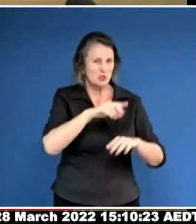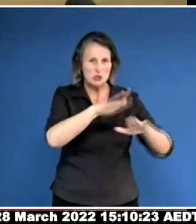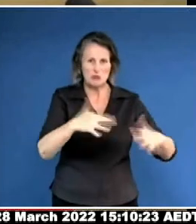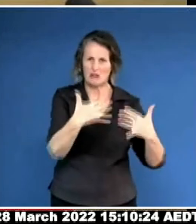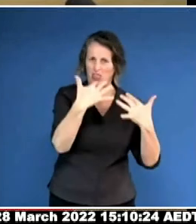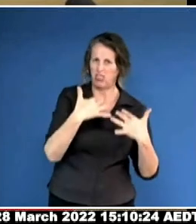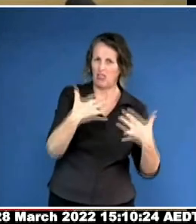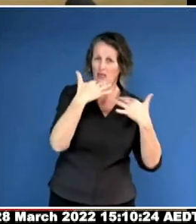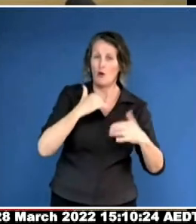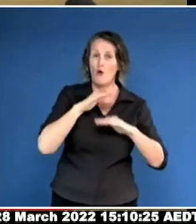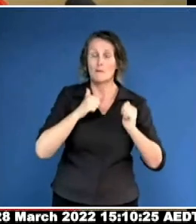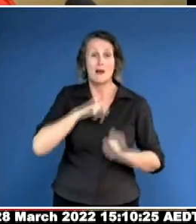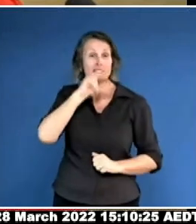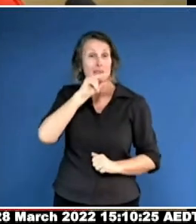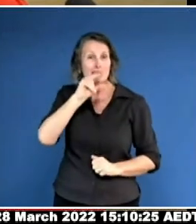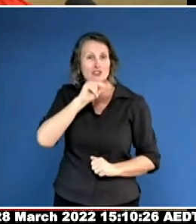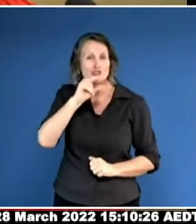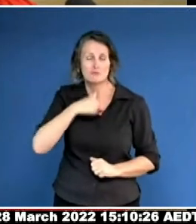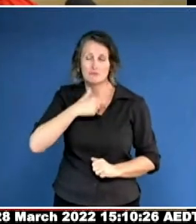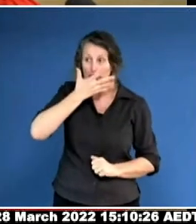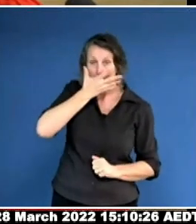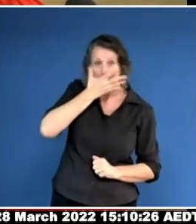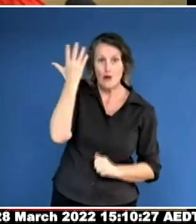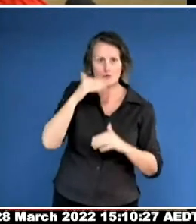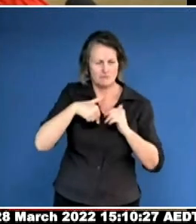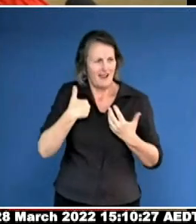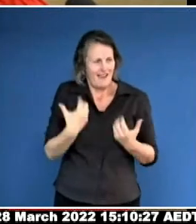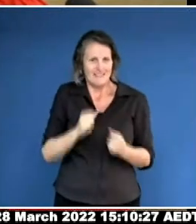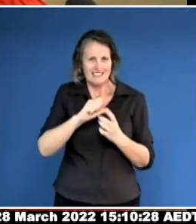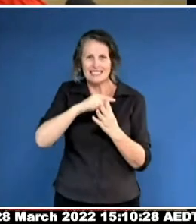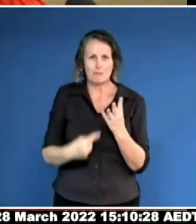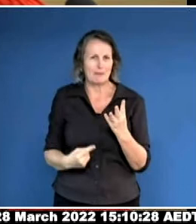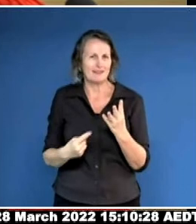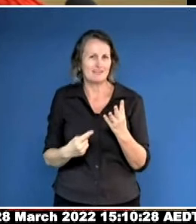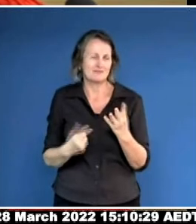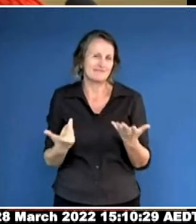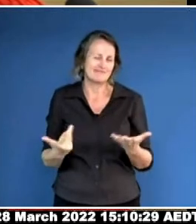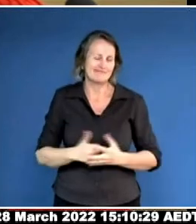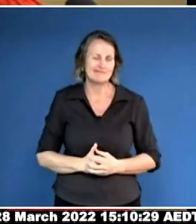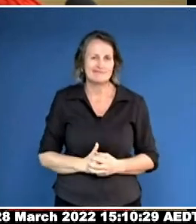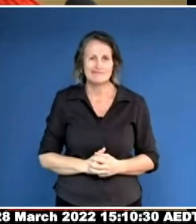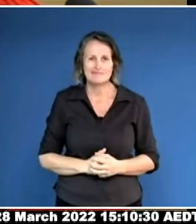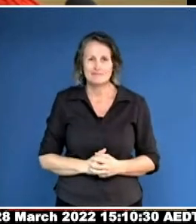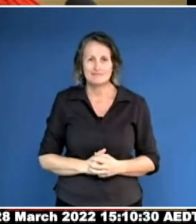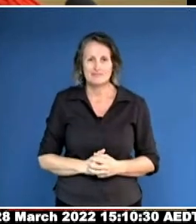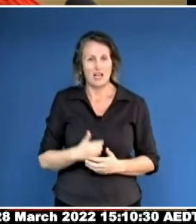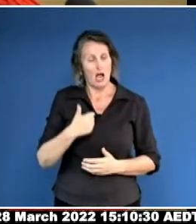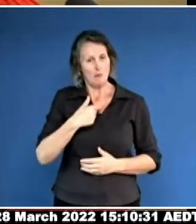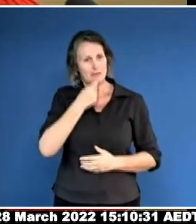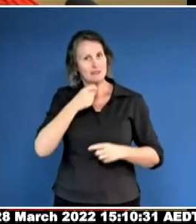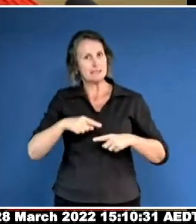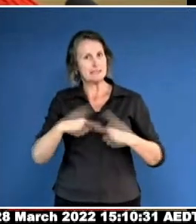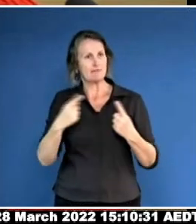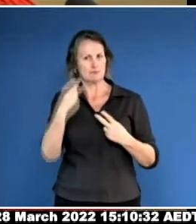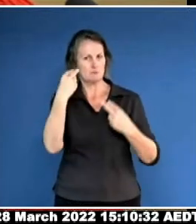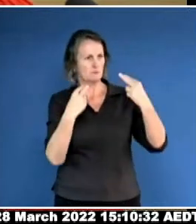about the way I spoke. I was embarrassed about my disability and the different ways I had adopted to do things. It made me feel